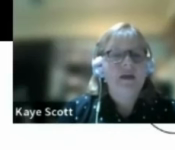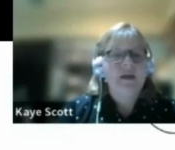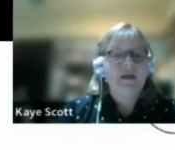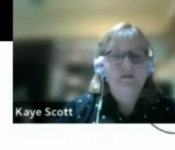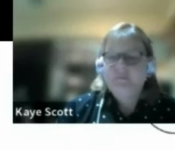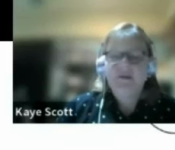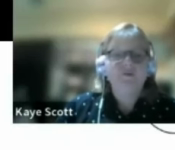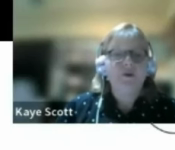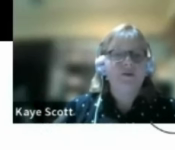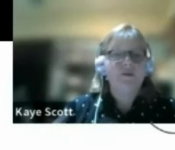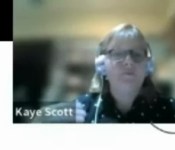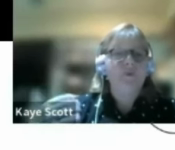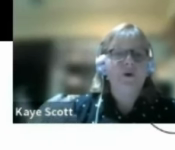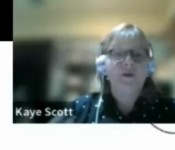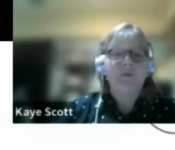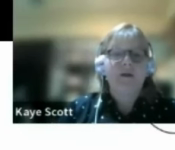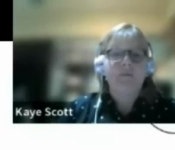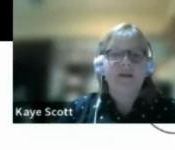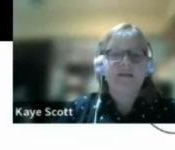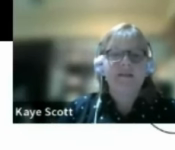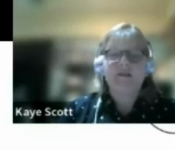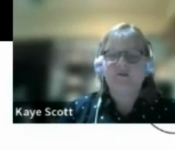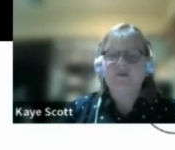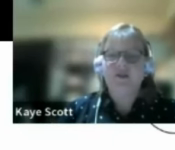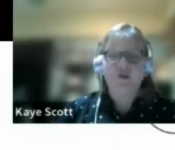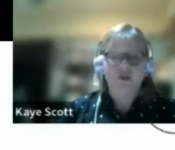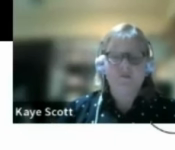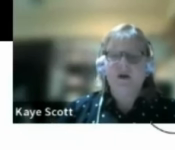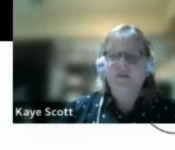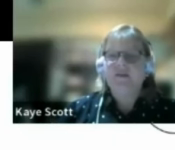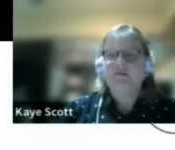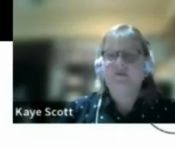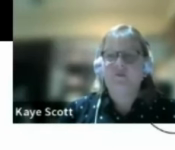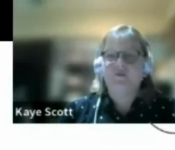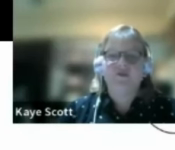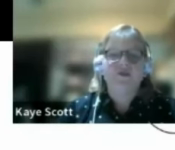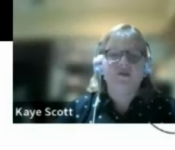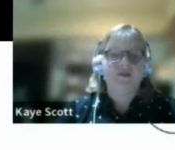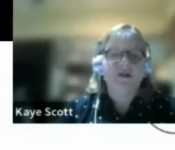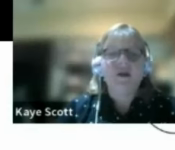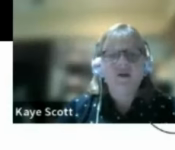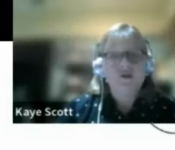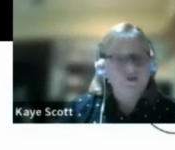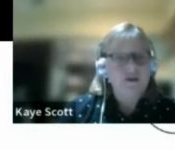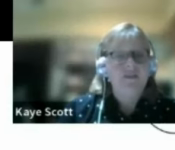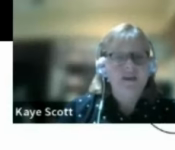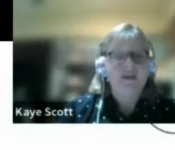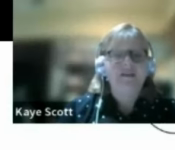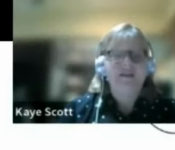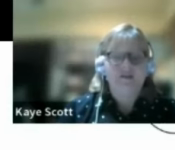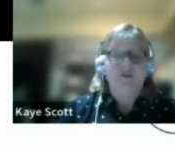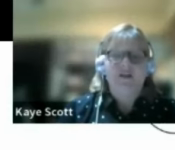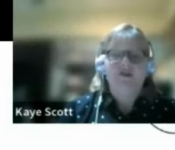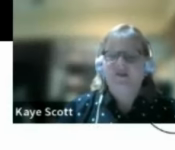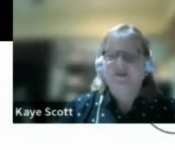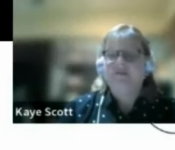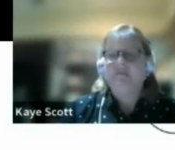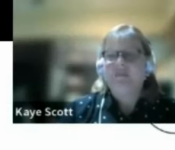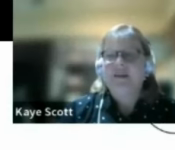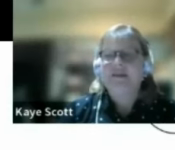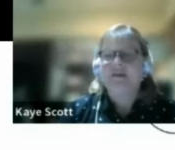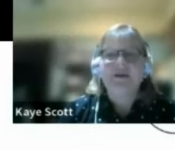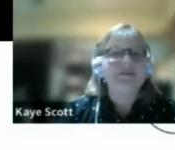at is what are the pragmatic skills that are used by this group of students during these